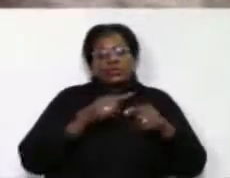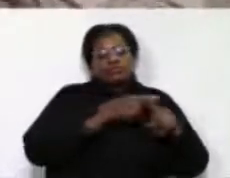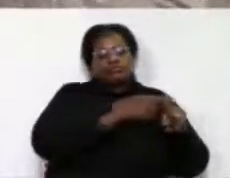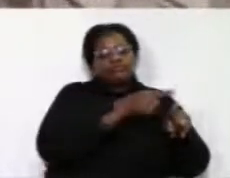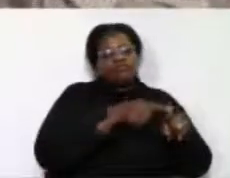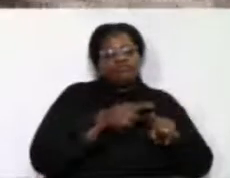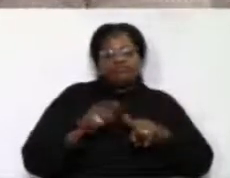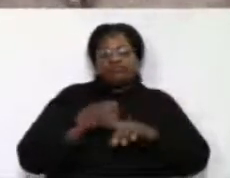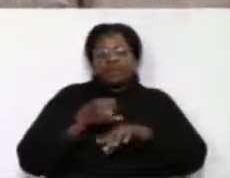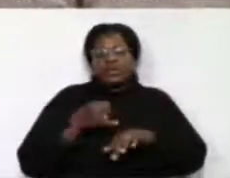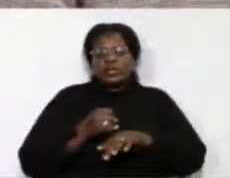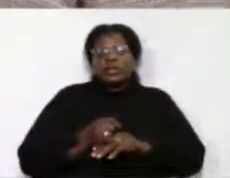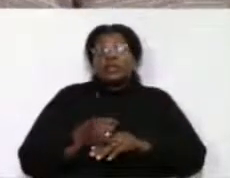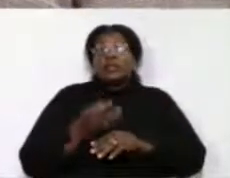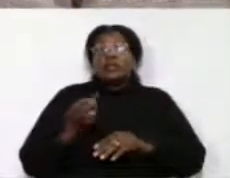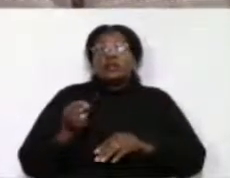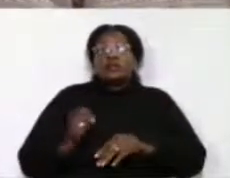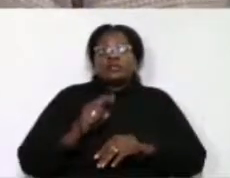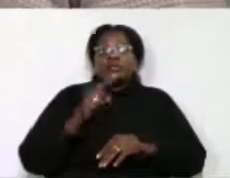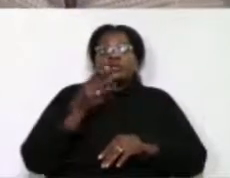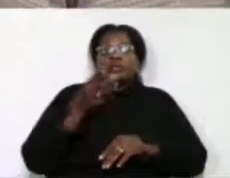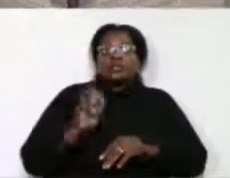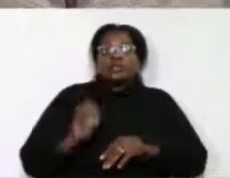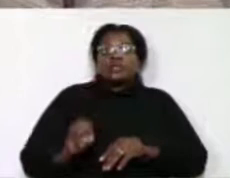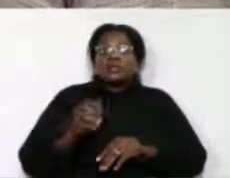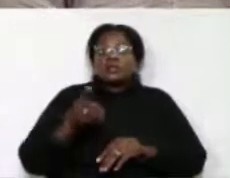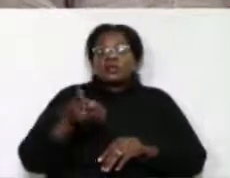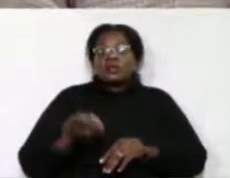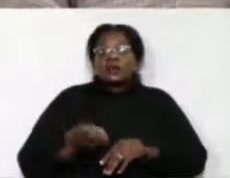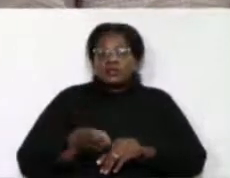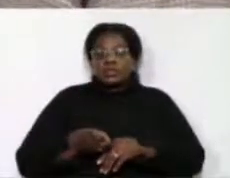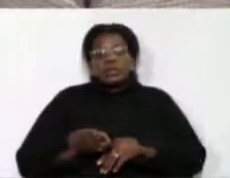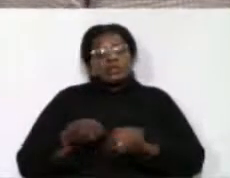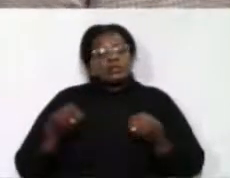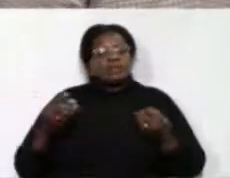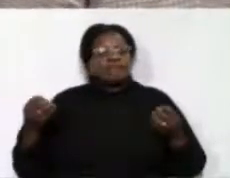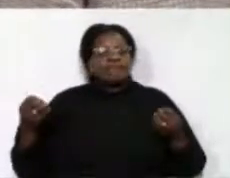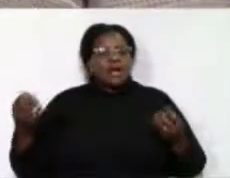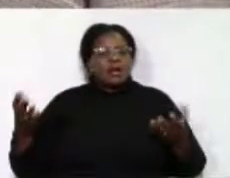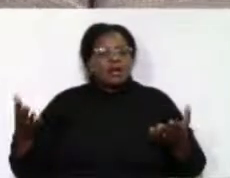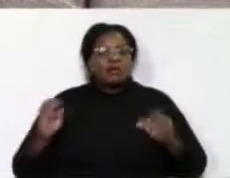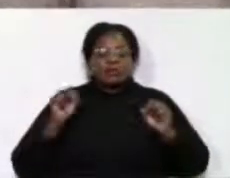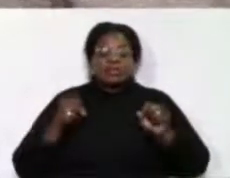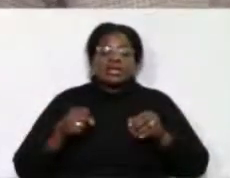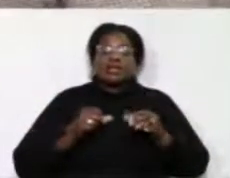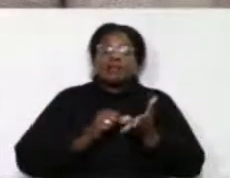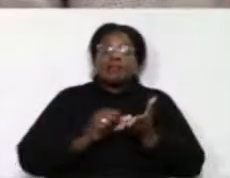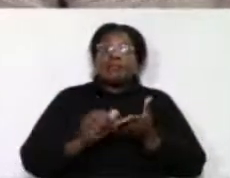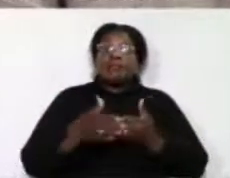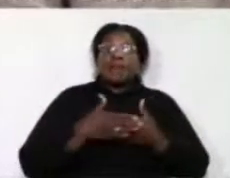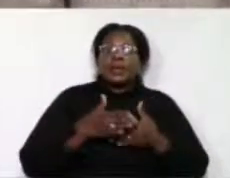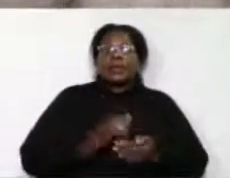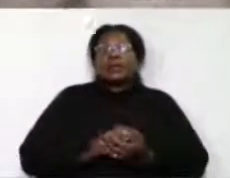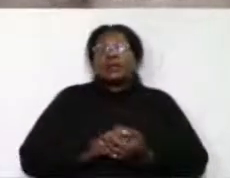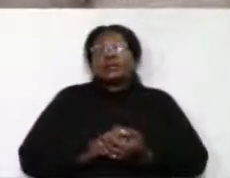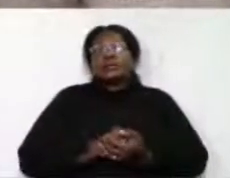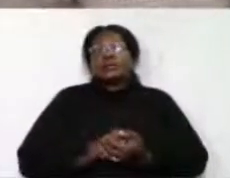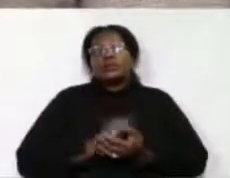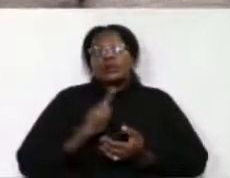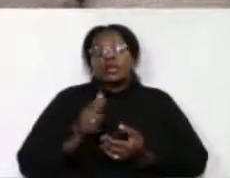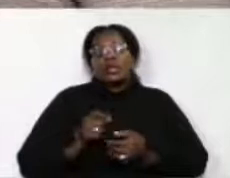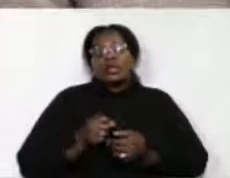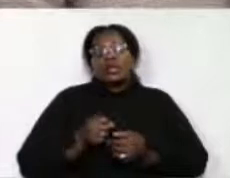it's all around the 60,000. So we need to pay that back. It's also a liability. If we don't pay it back, they'll take us to court and sue us, and then take away